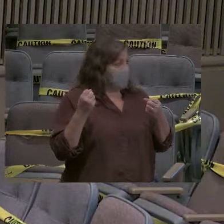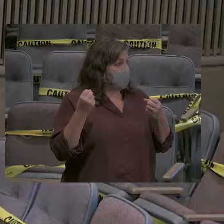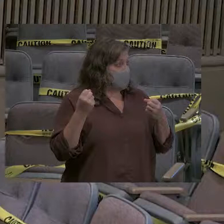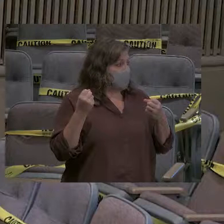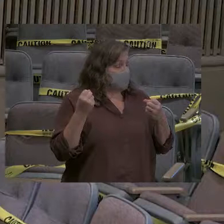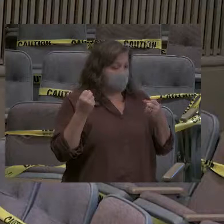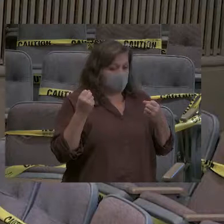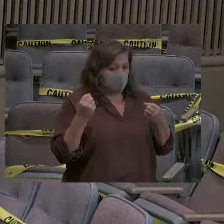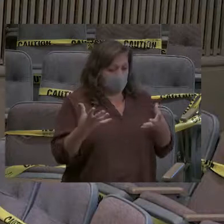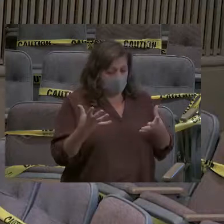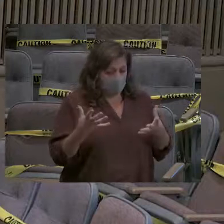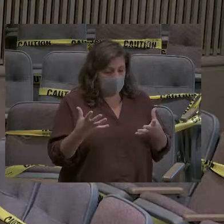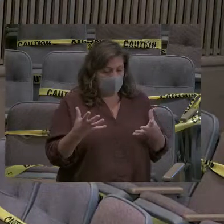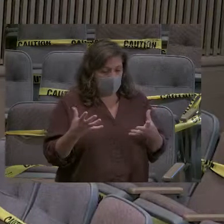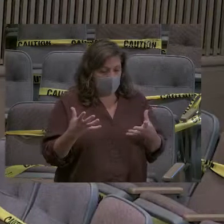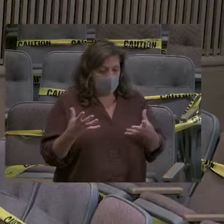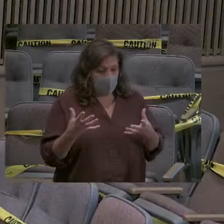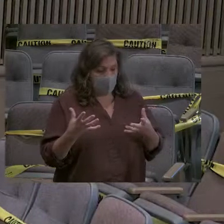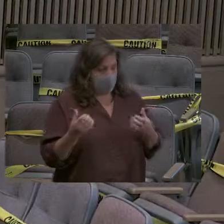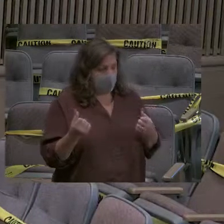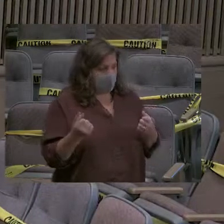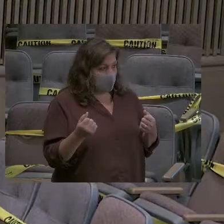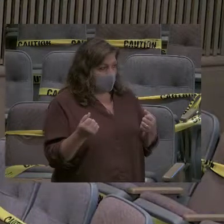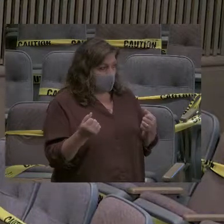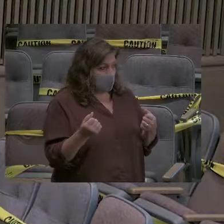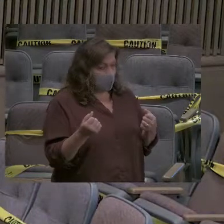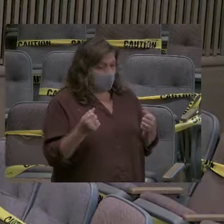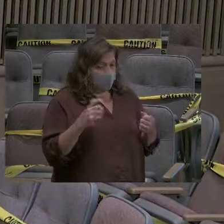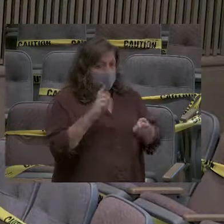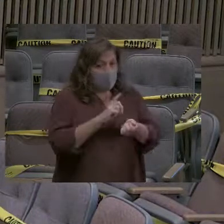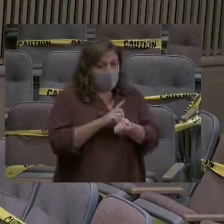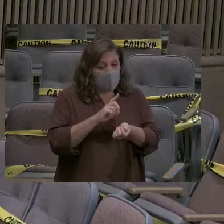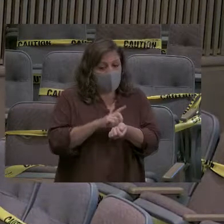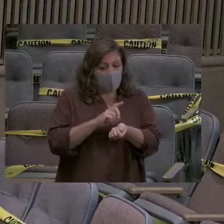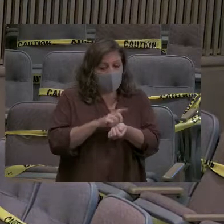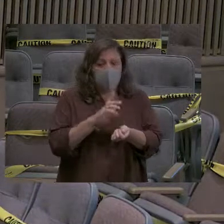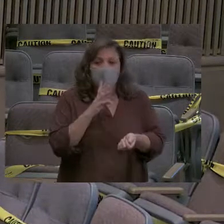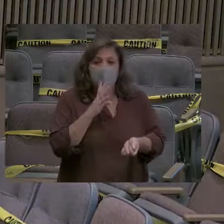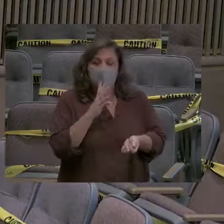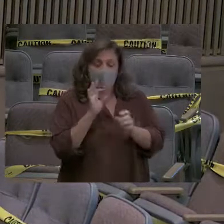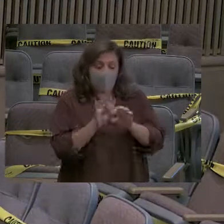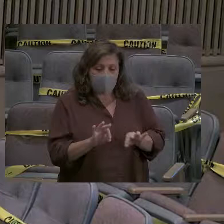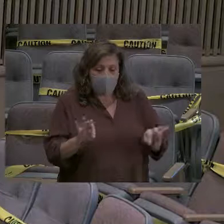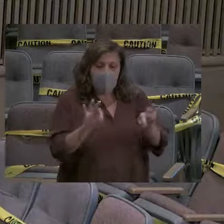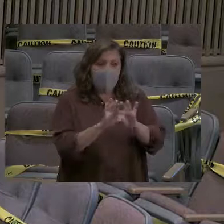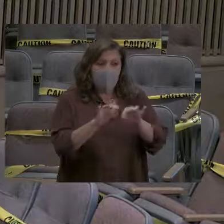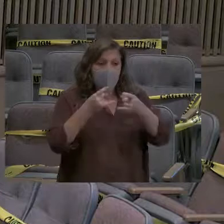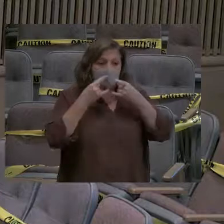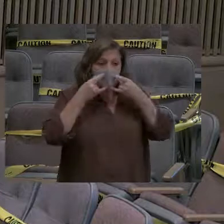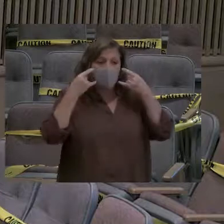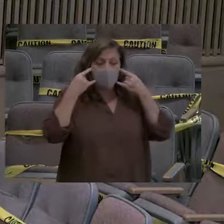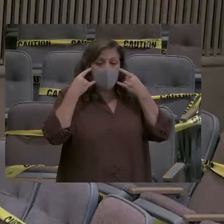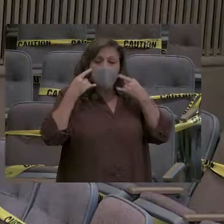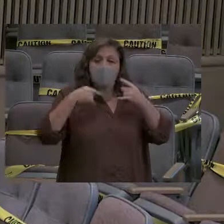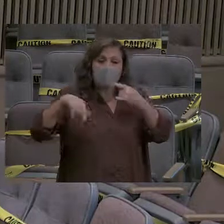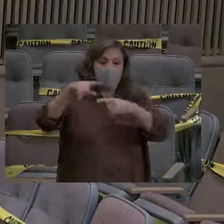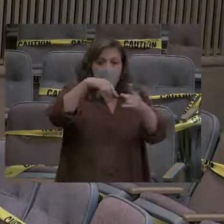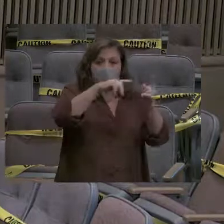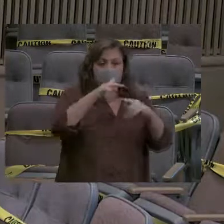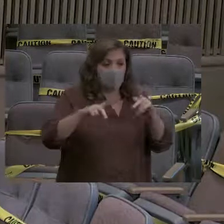worldwide, and epidemiologists worldwide is saying that the importance of wearing the mask out in the